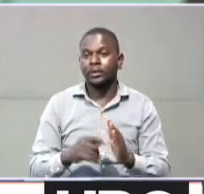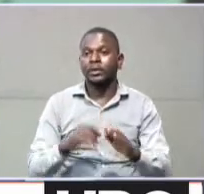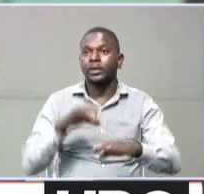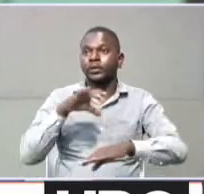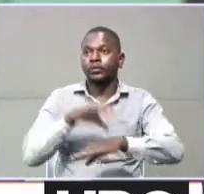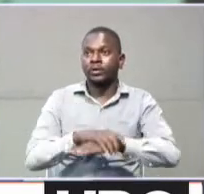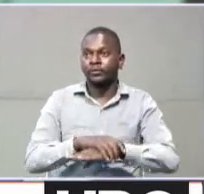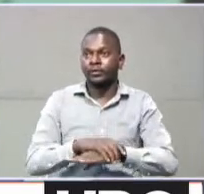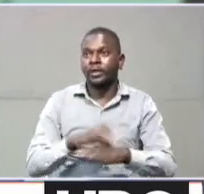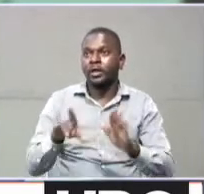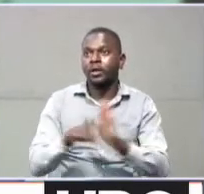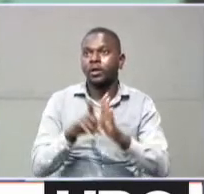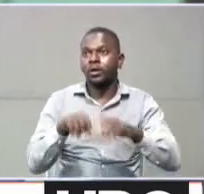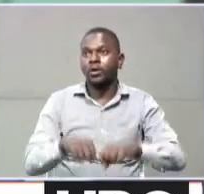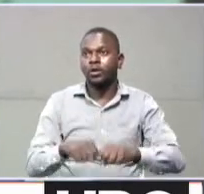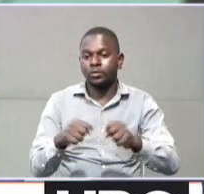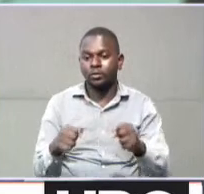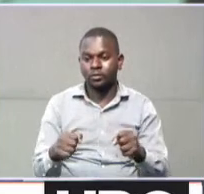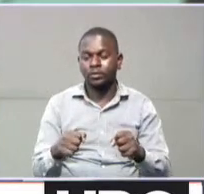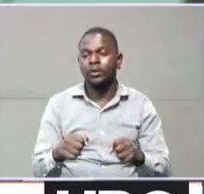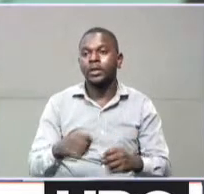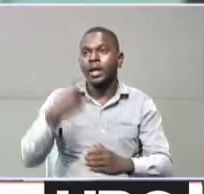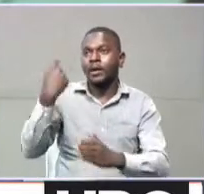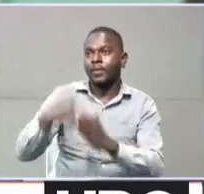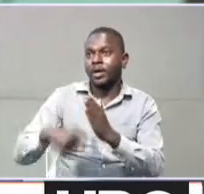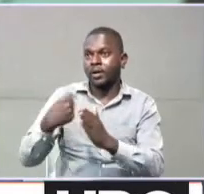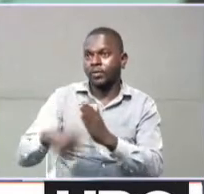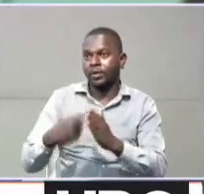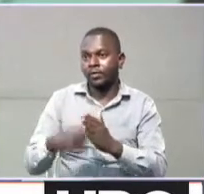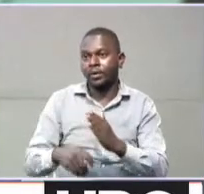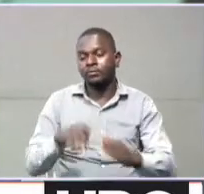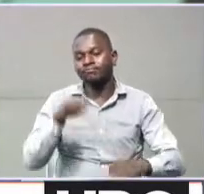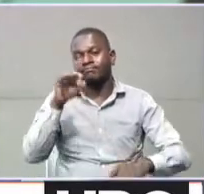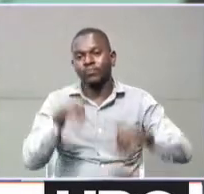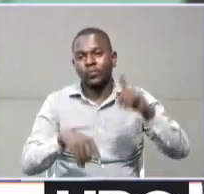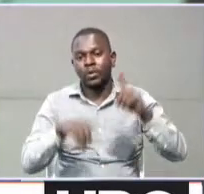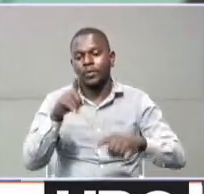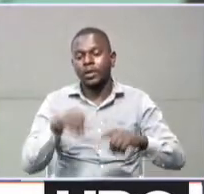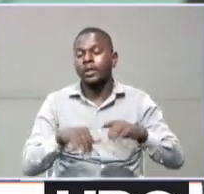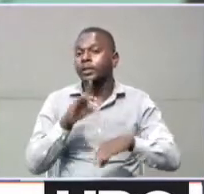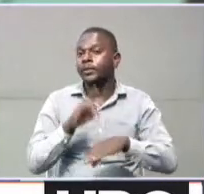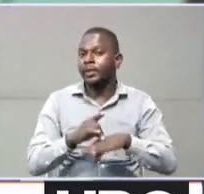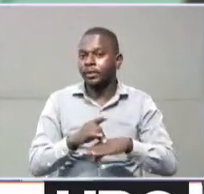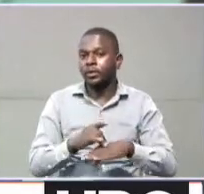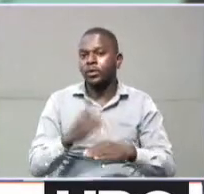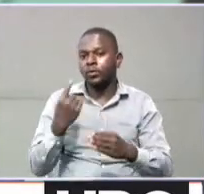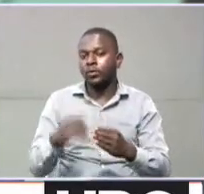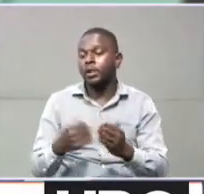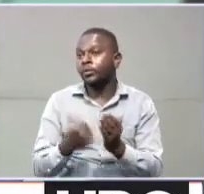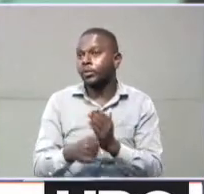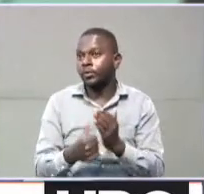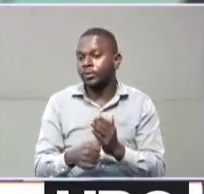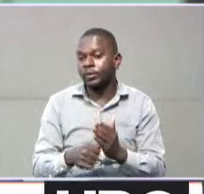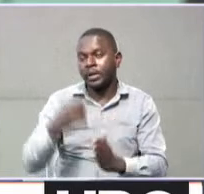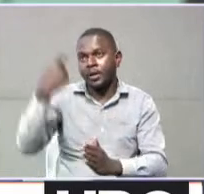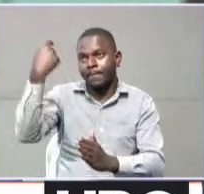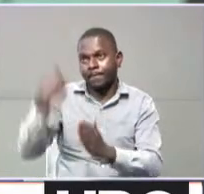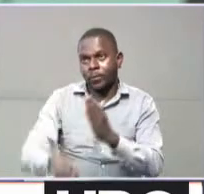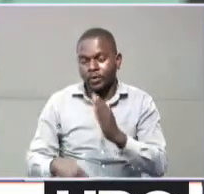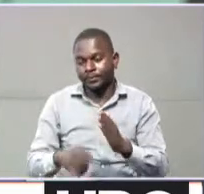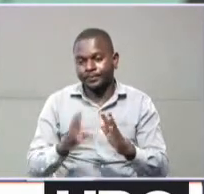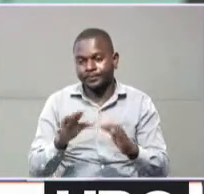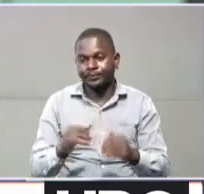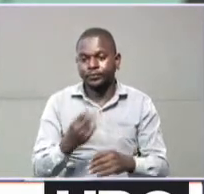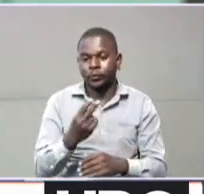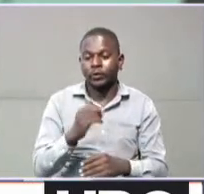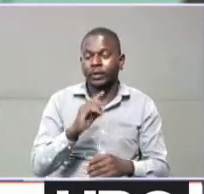offenses whose fines vary depending on the offense committed the penalties range from